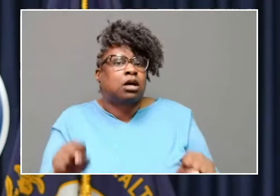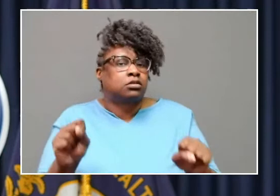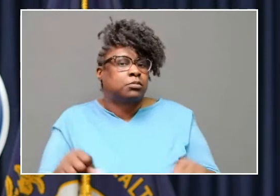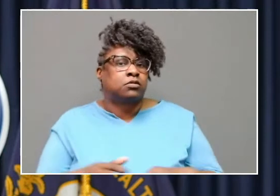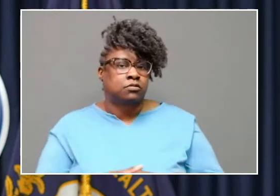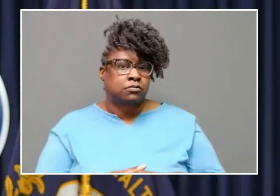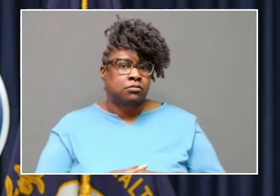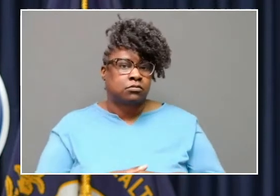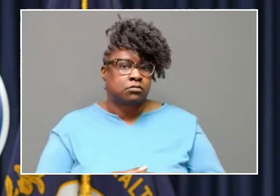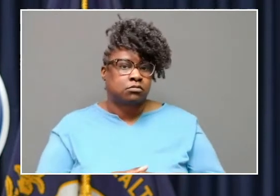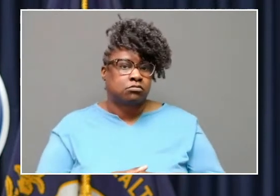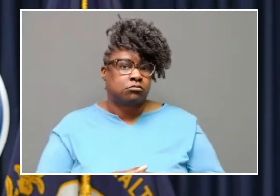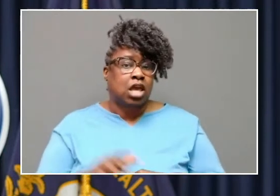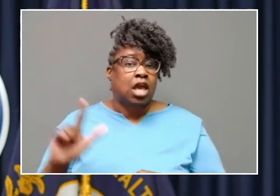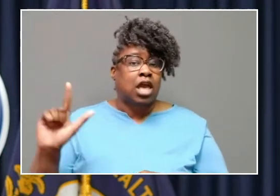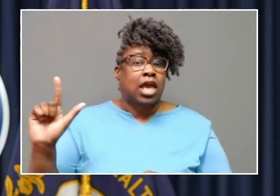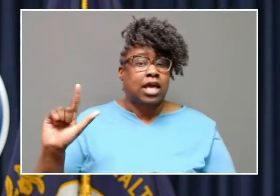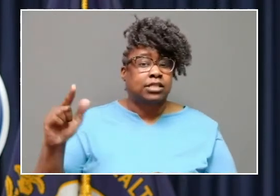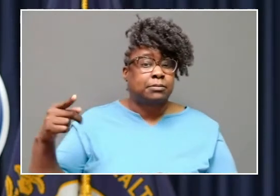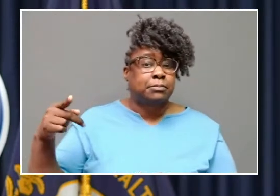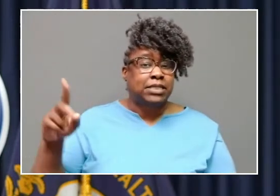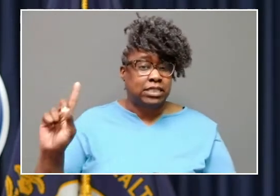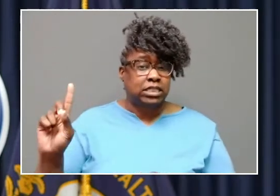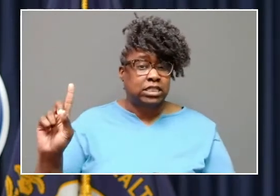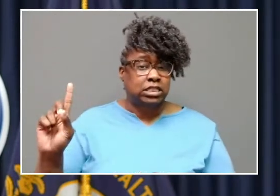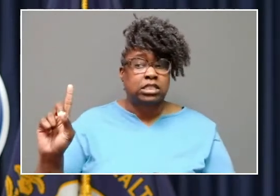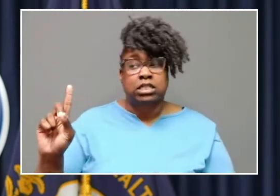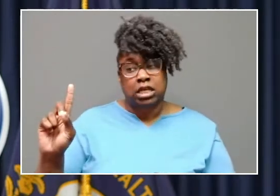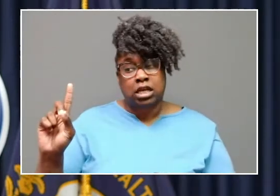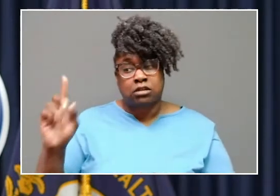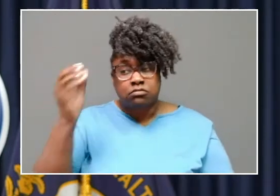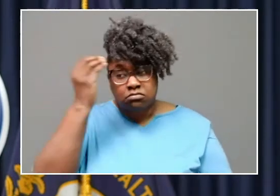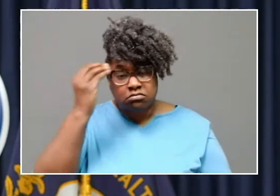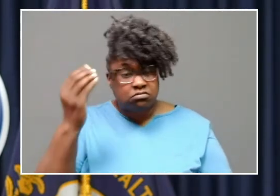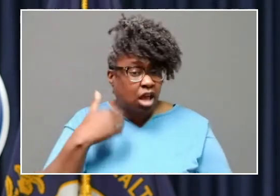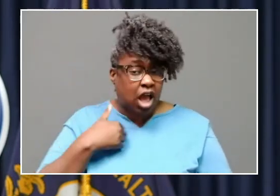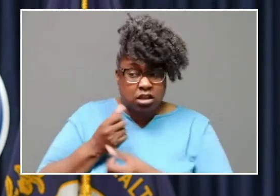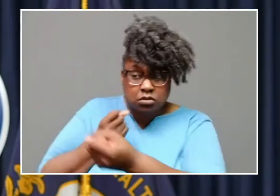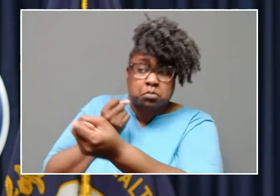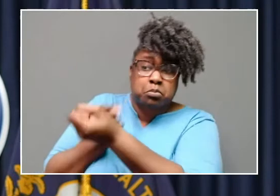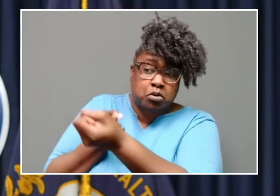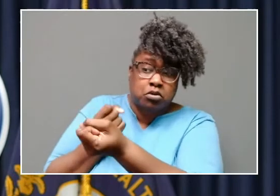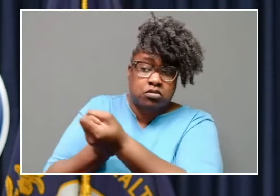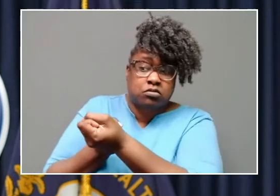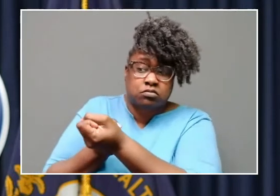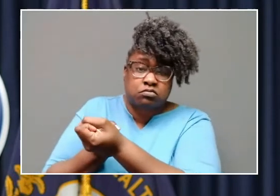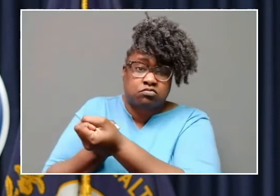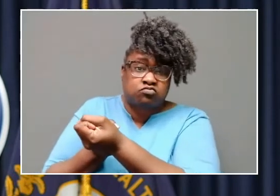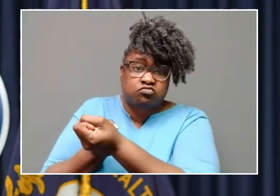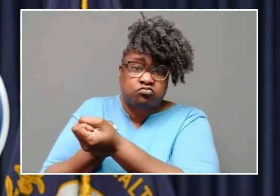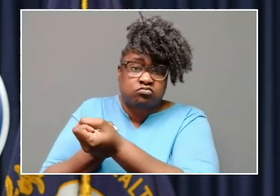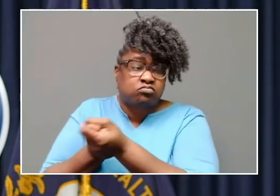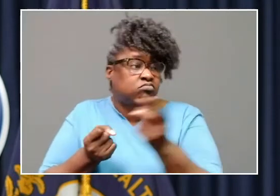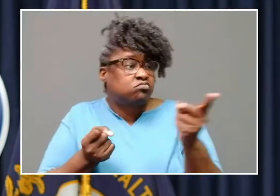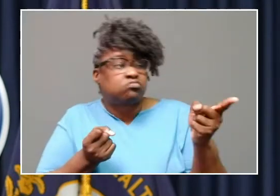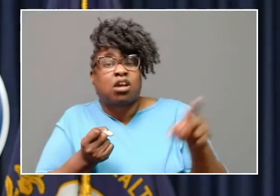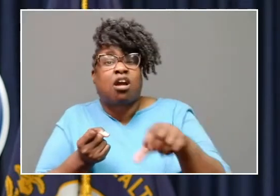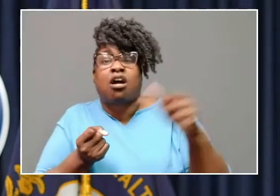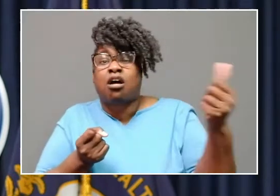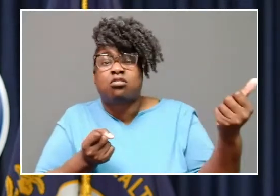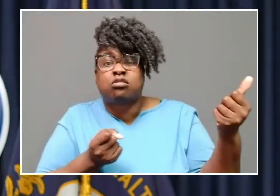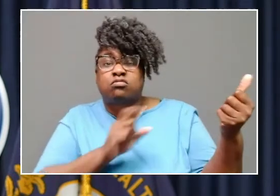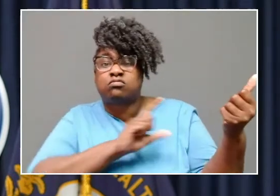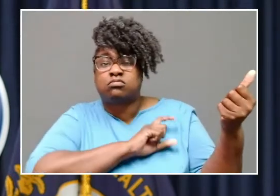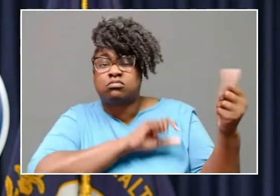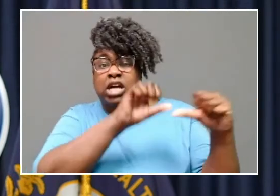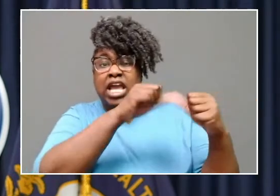want LMPD to know that I at least support them and don't think we should bring another law enforcement agency in